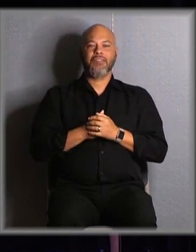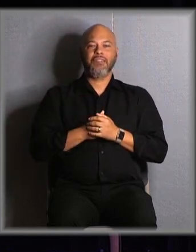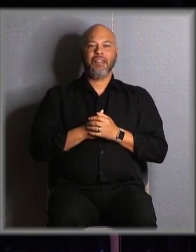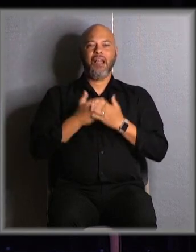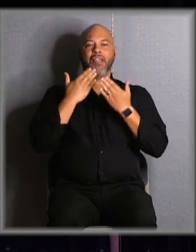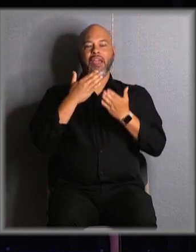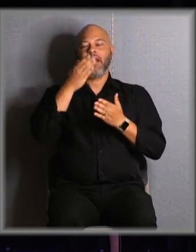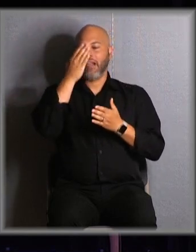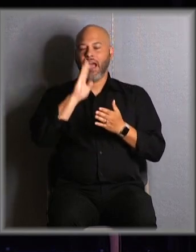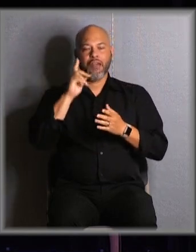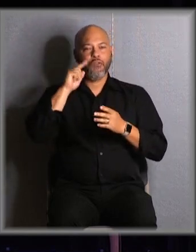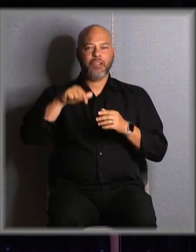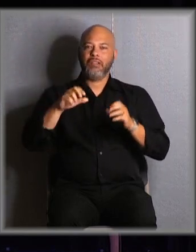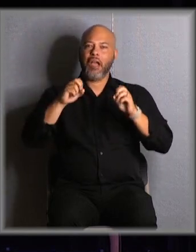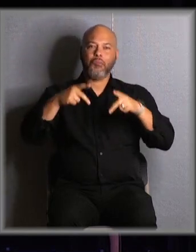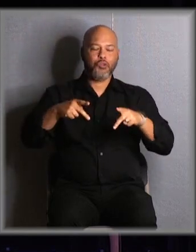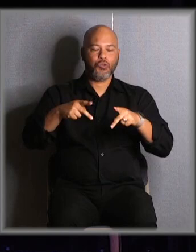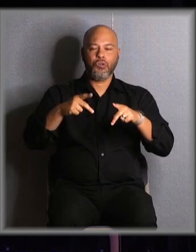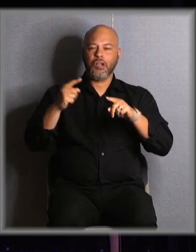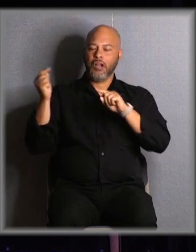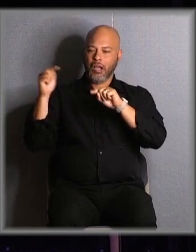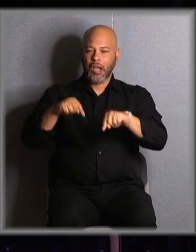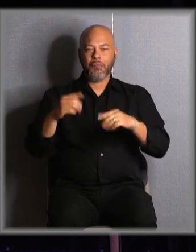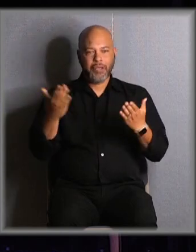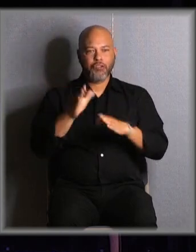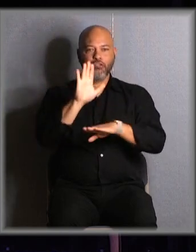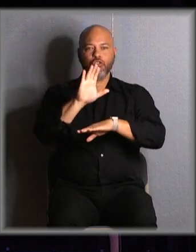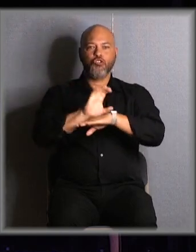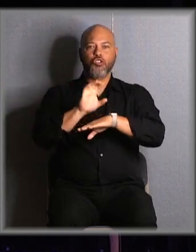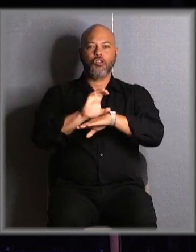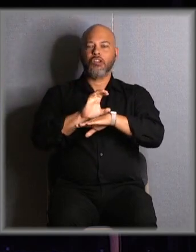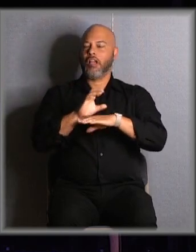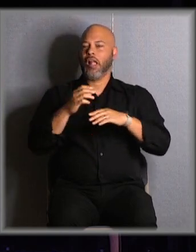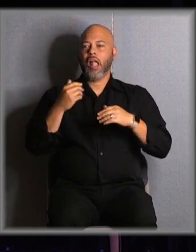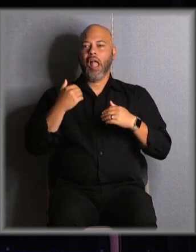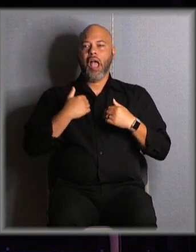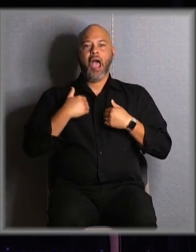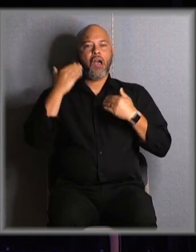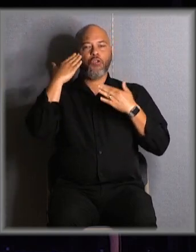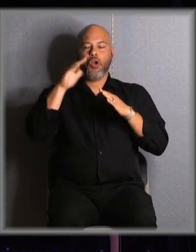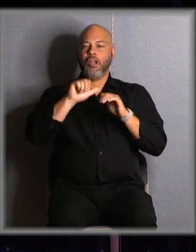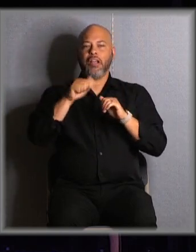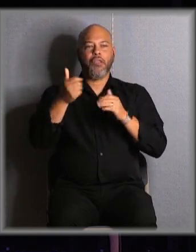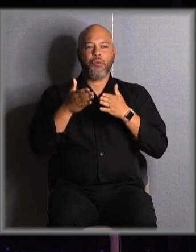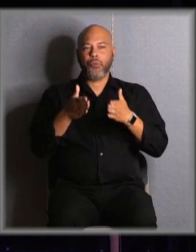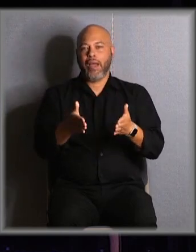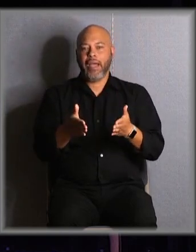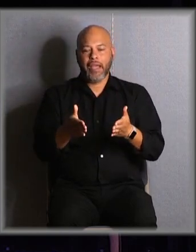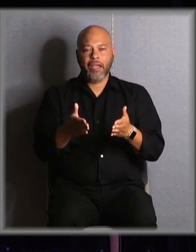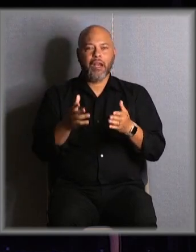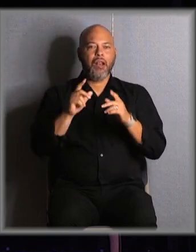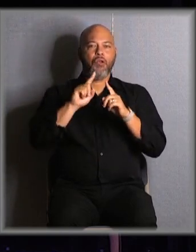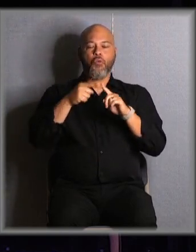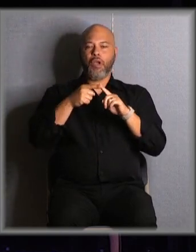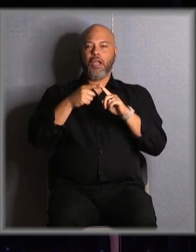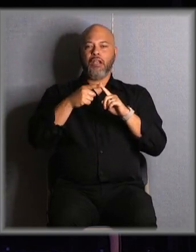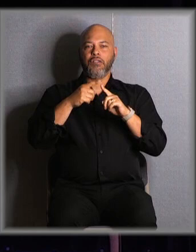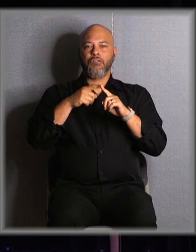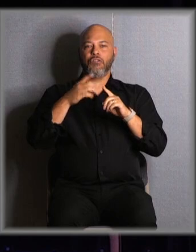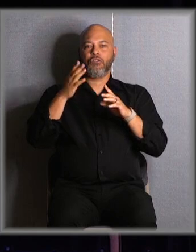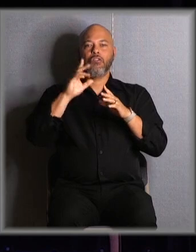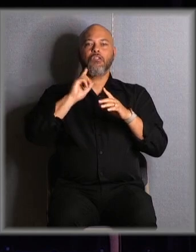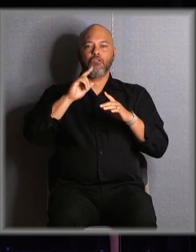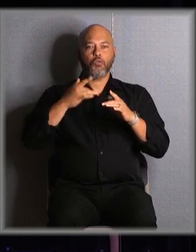God for this opportunity to come to be with you. Amen. I don't know no other way to be when it comes to God is to